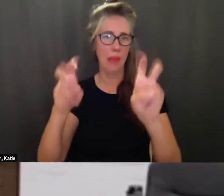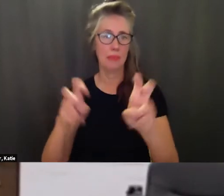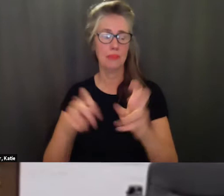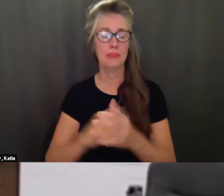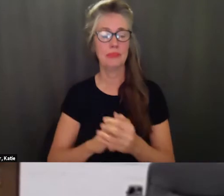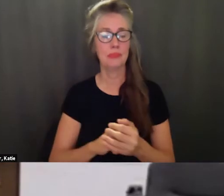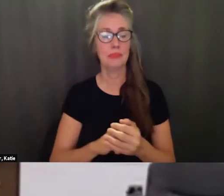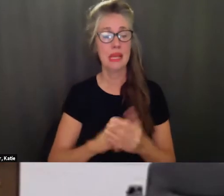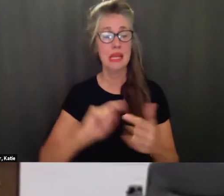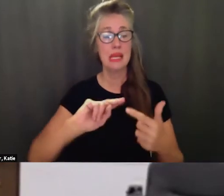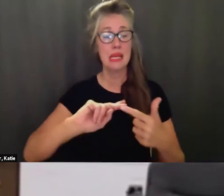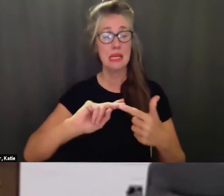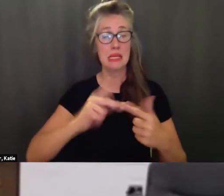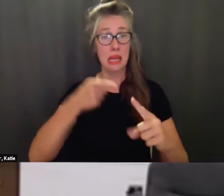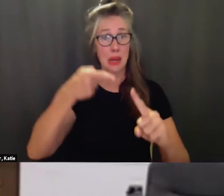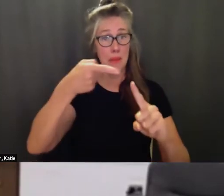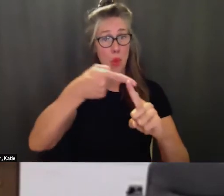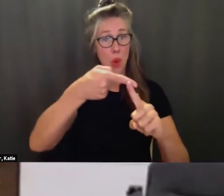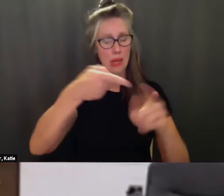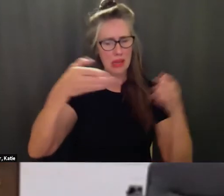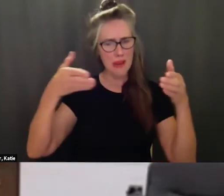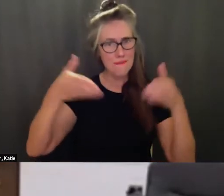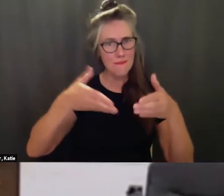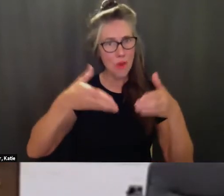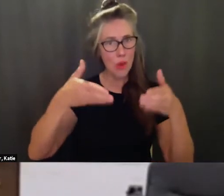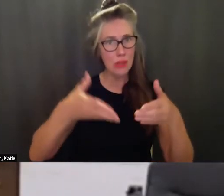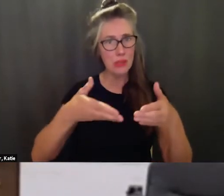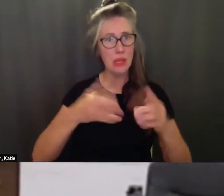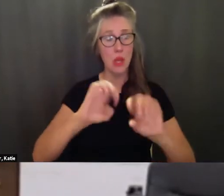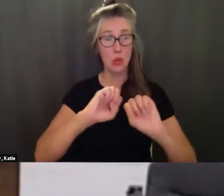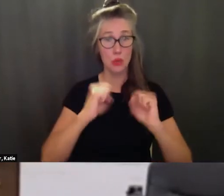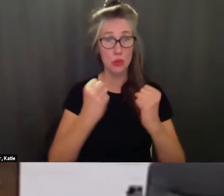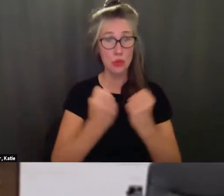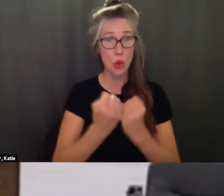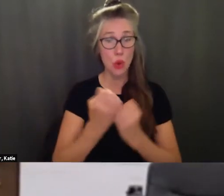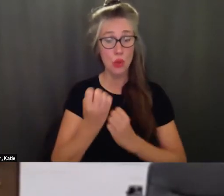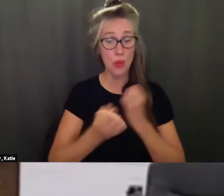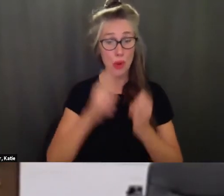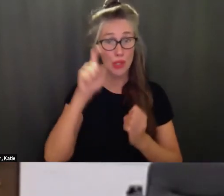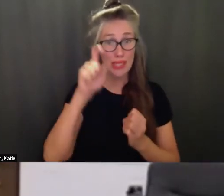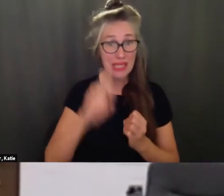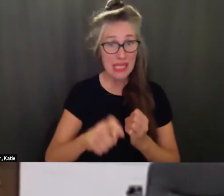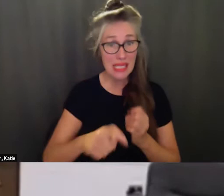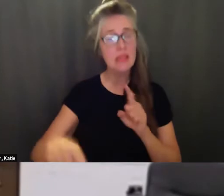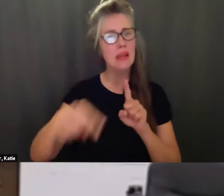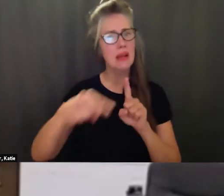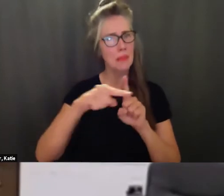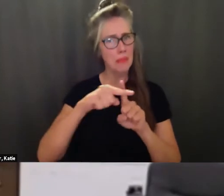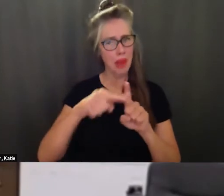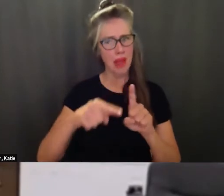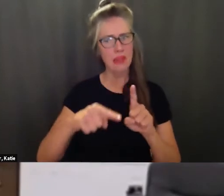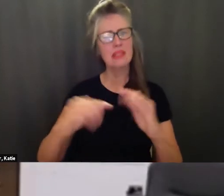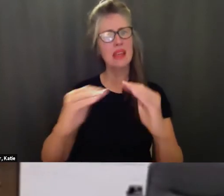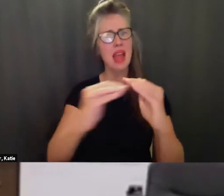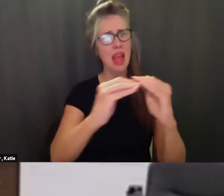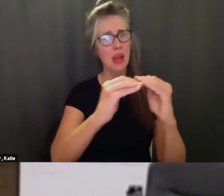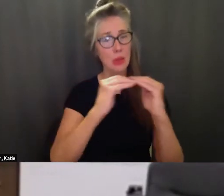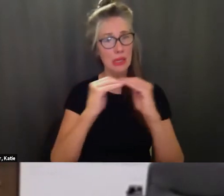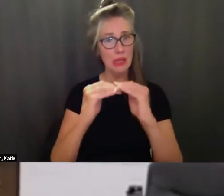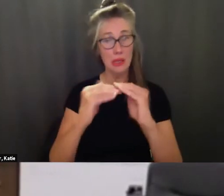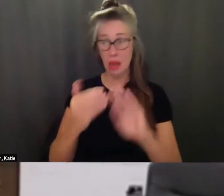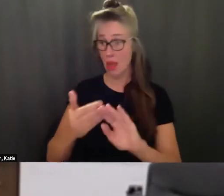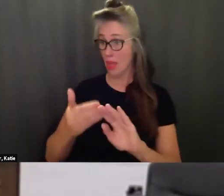around social and emotional needs and the issues of equity. So in the past LCAP, you did have that in there, and that was the work